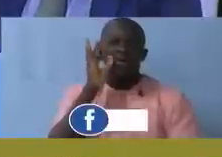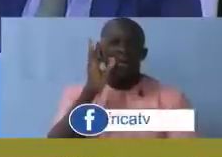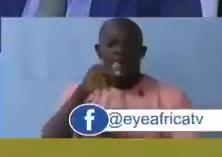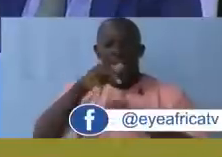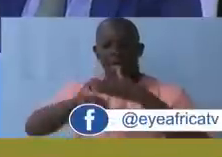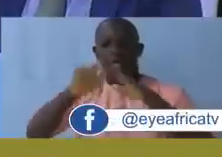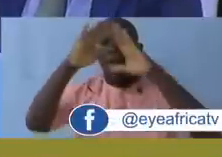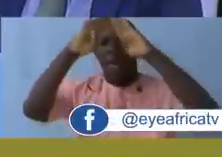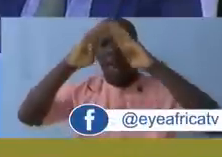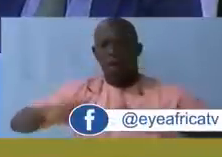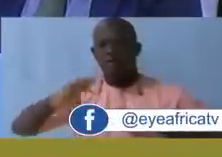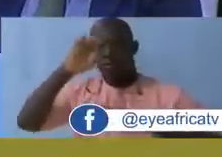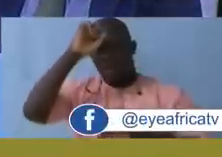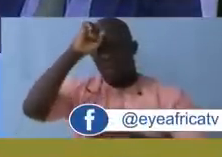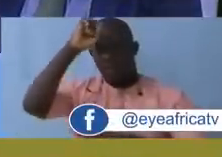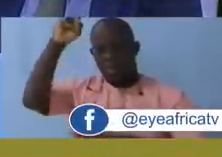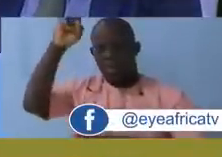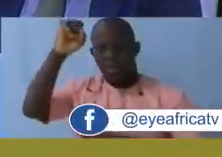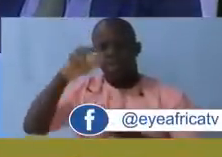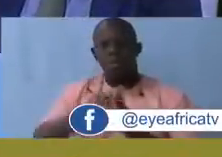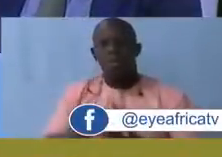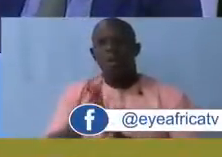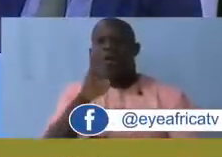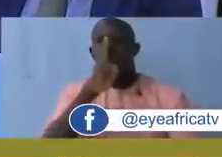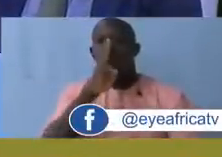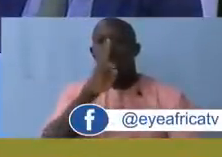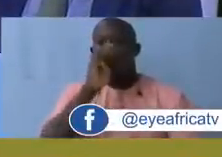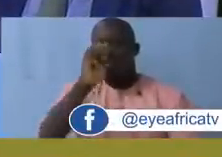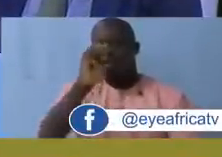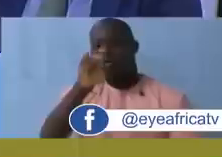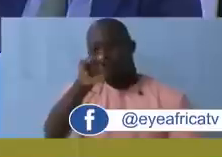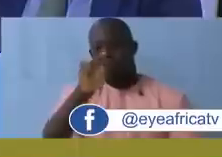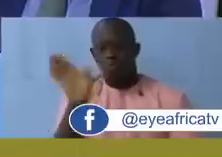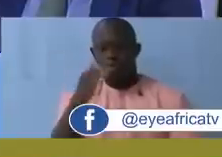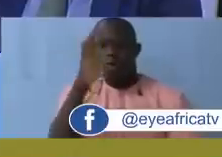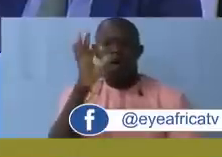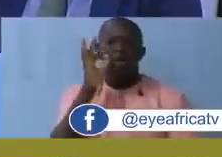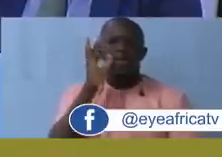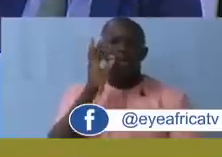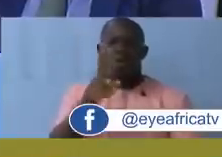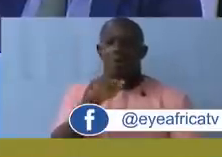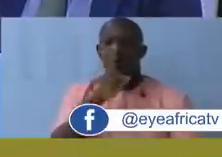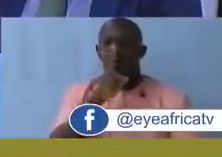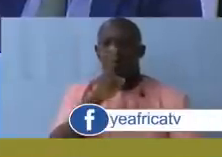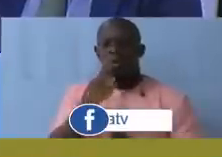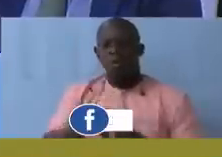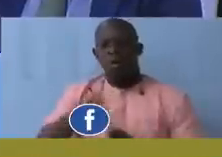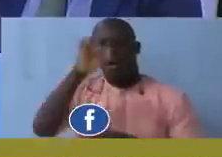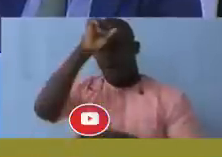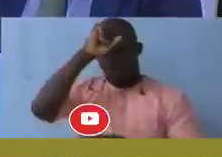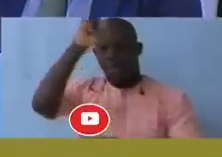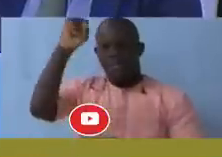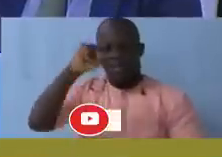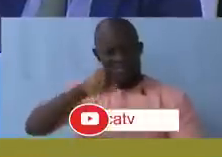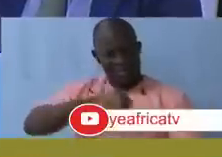in the State House. To who at the State House? To the President himself.